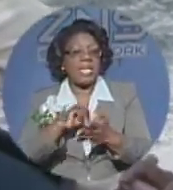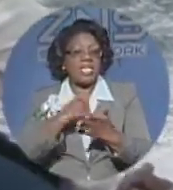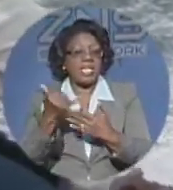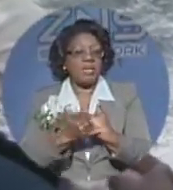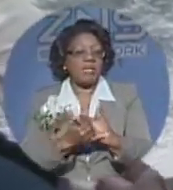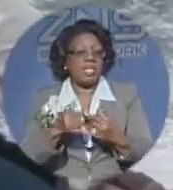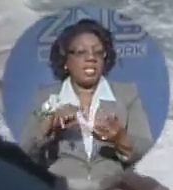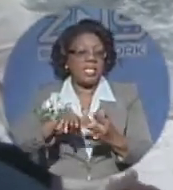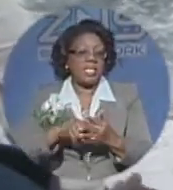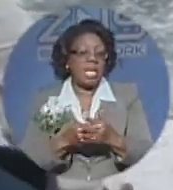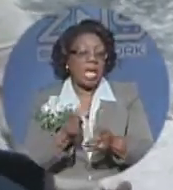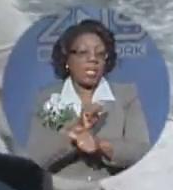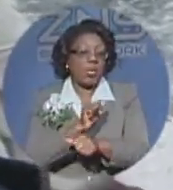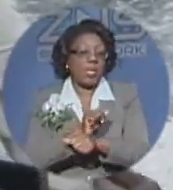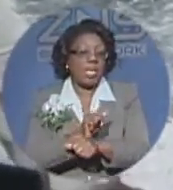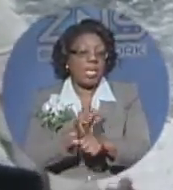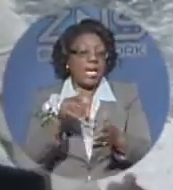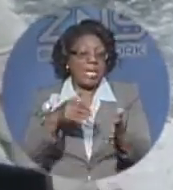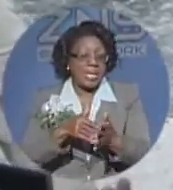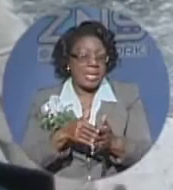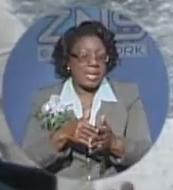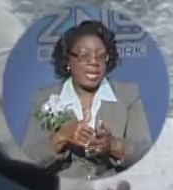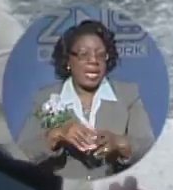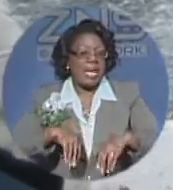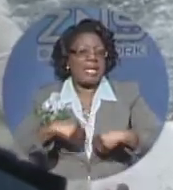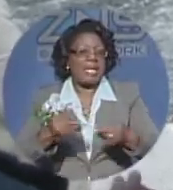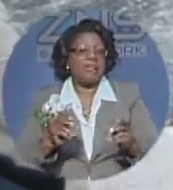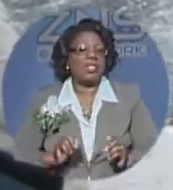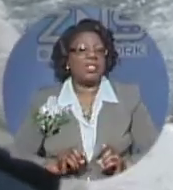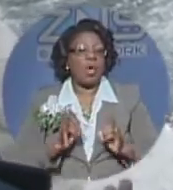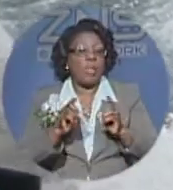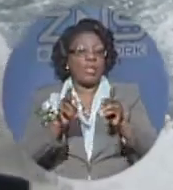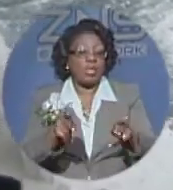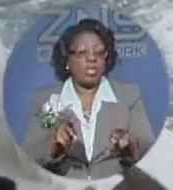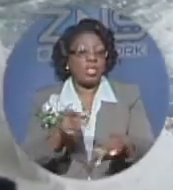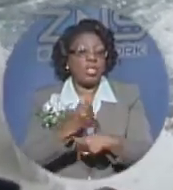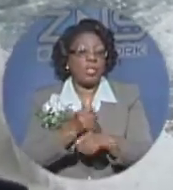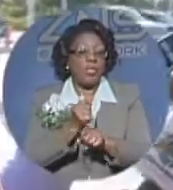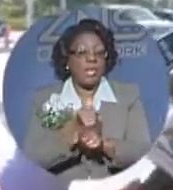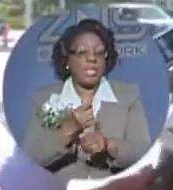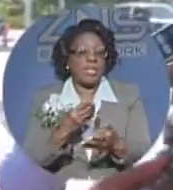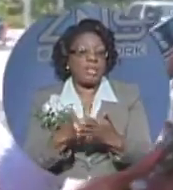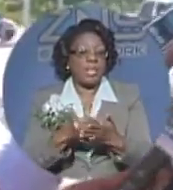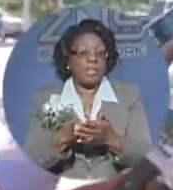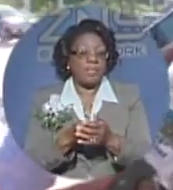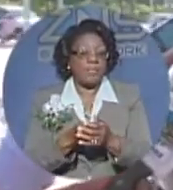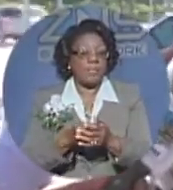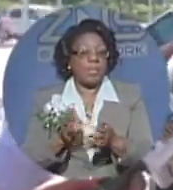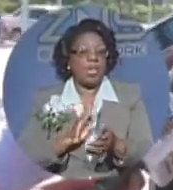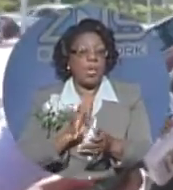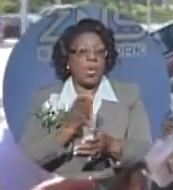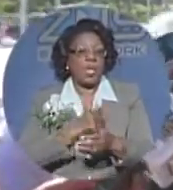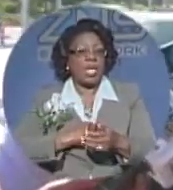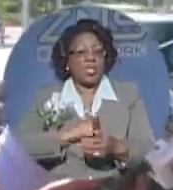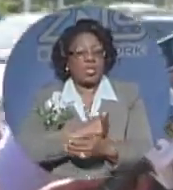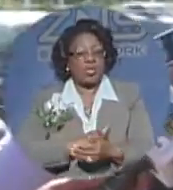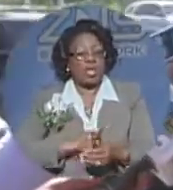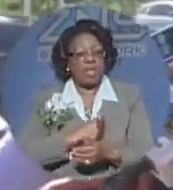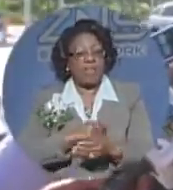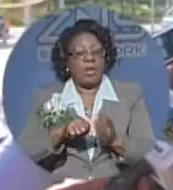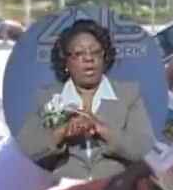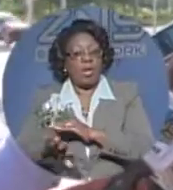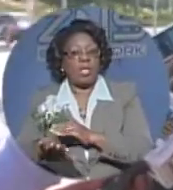restart and give us an opportunity to make a dollar. Y'all are making it very difficult for us to survive. We regret the loss of business to